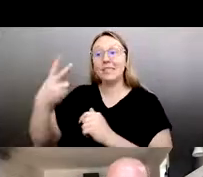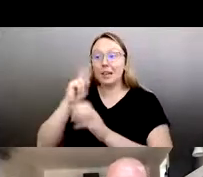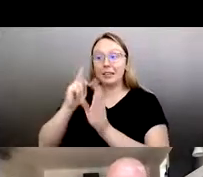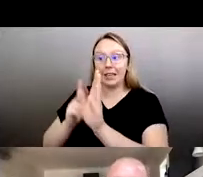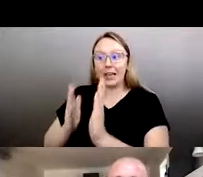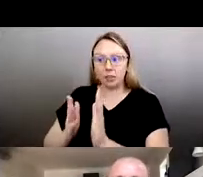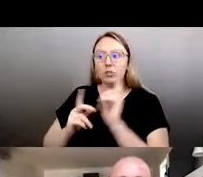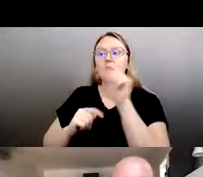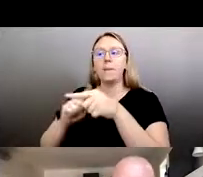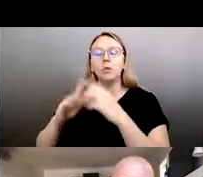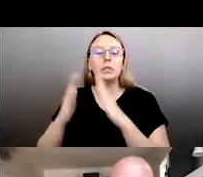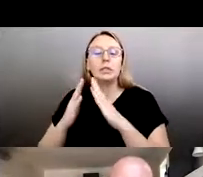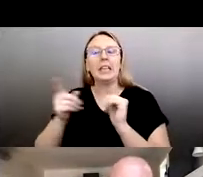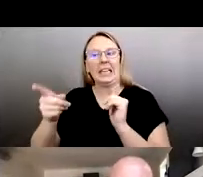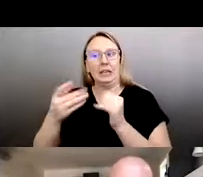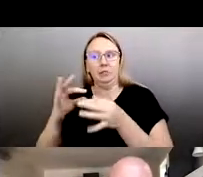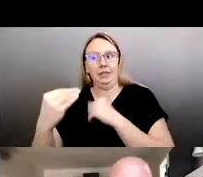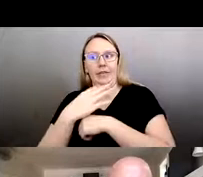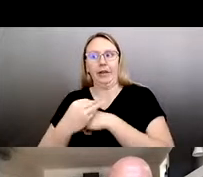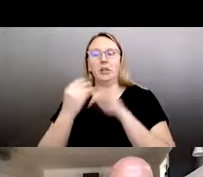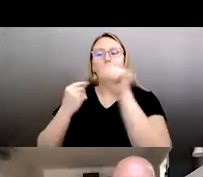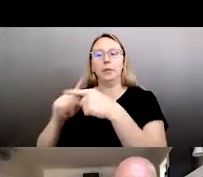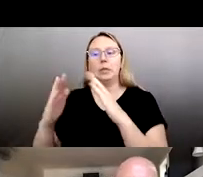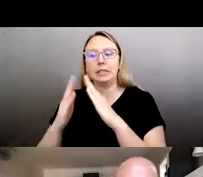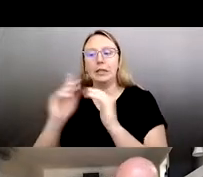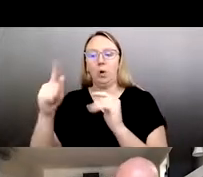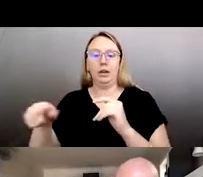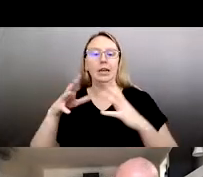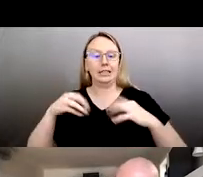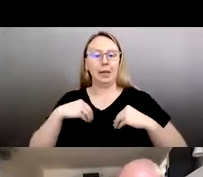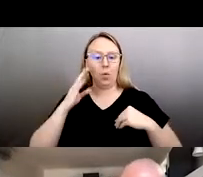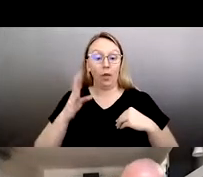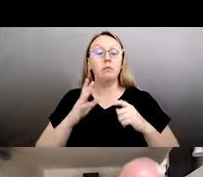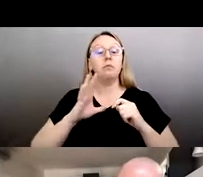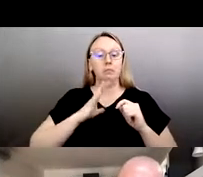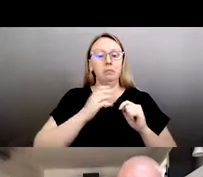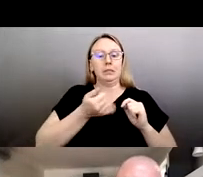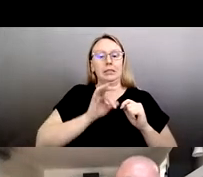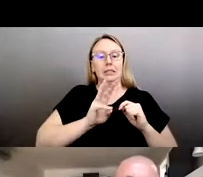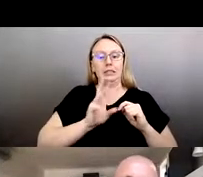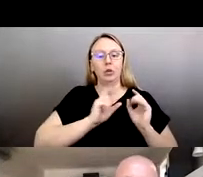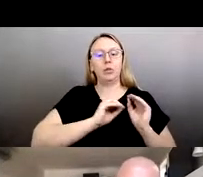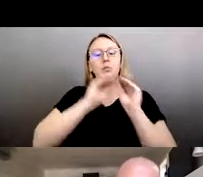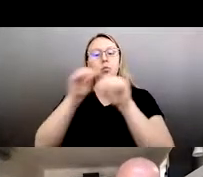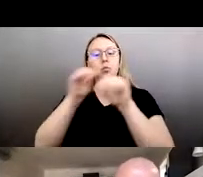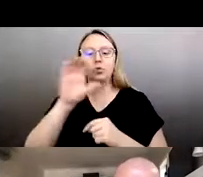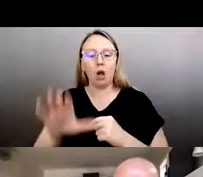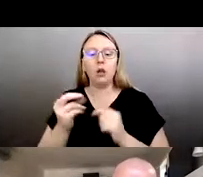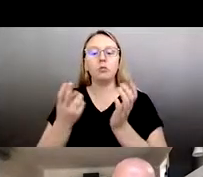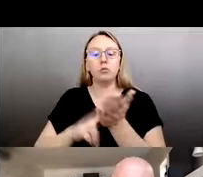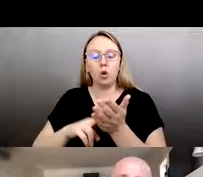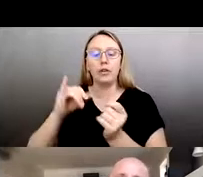he would be accepted. And so in 1963, he moved to Chicago and enrolled at the School of the Art Institute of